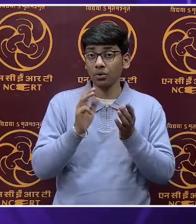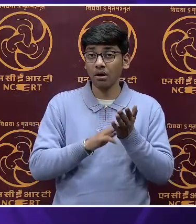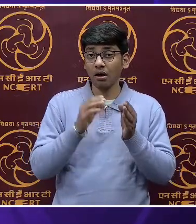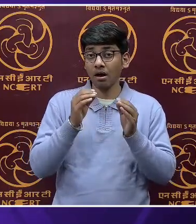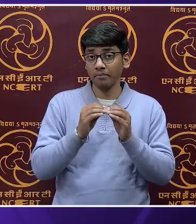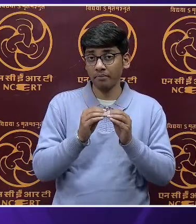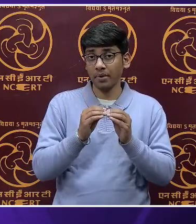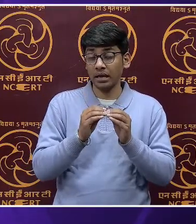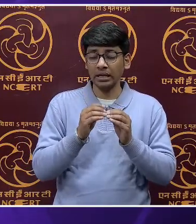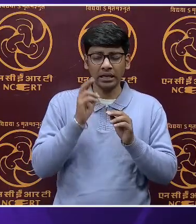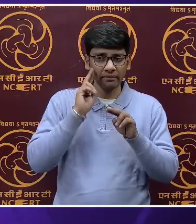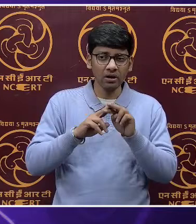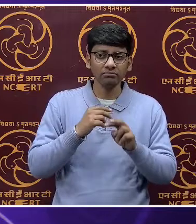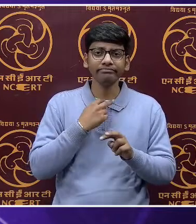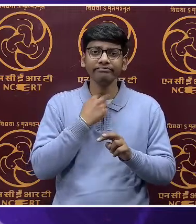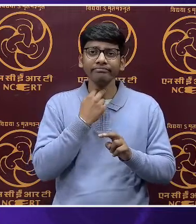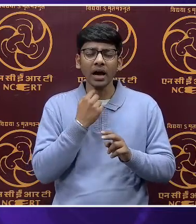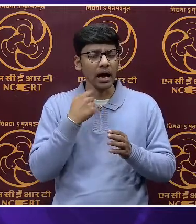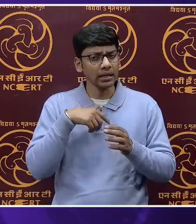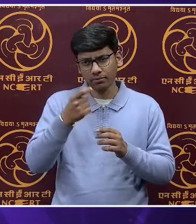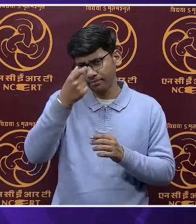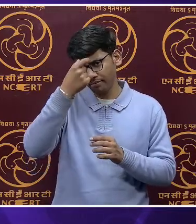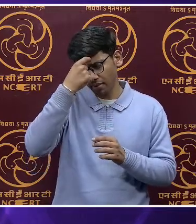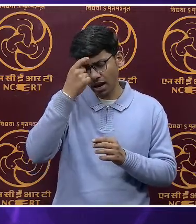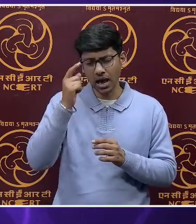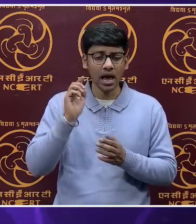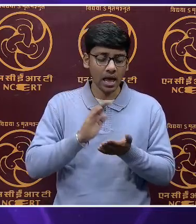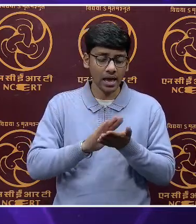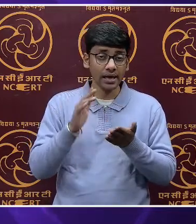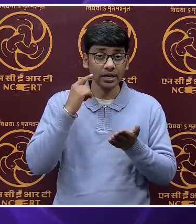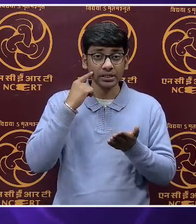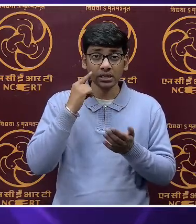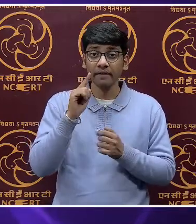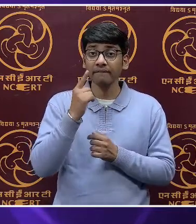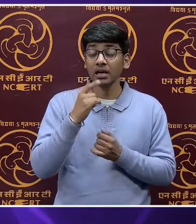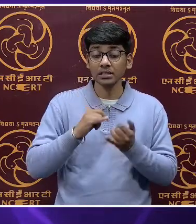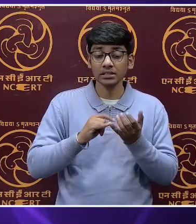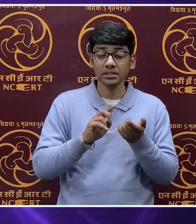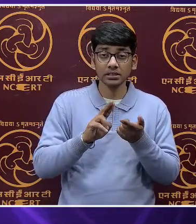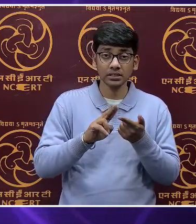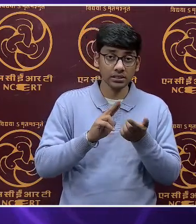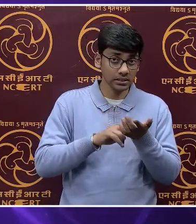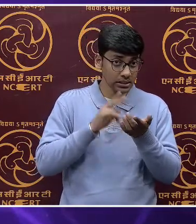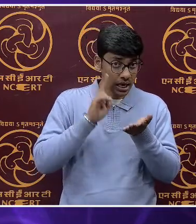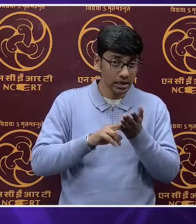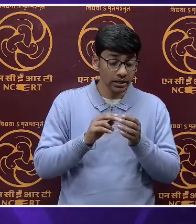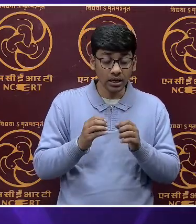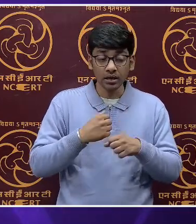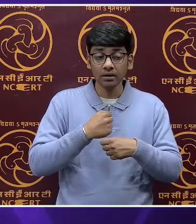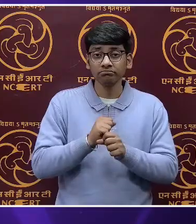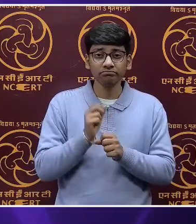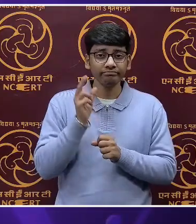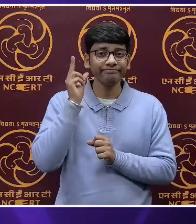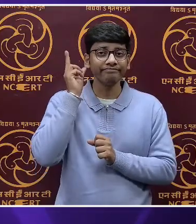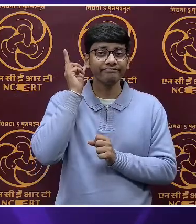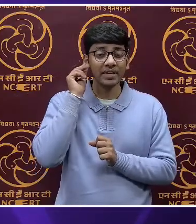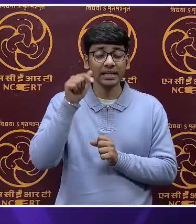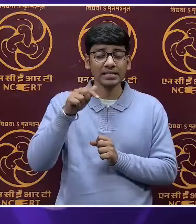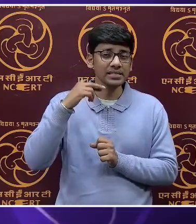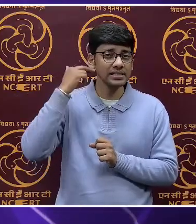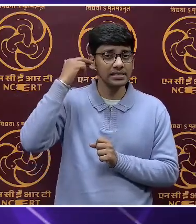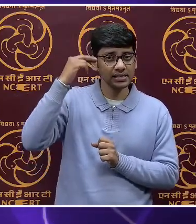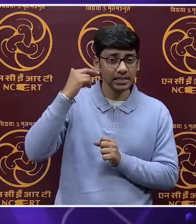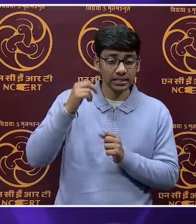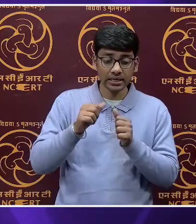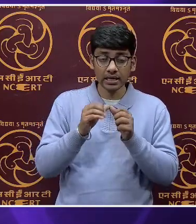they have problem with their vocal cords. It's just a hearing impairment that So the first sense that speaking. grows is listening. Yes. That's why people are not